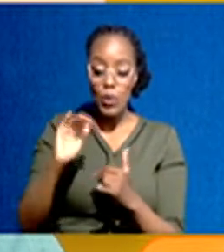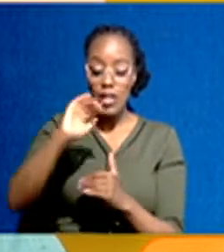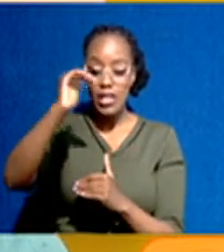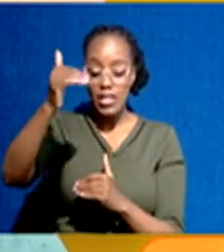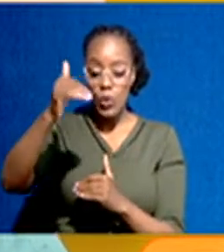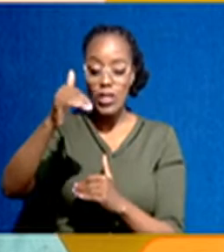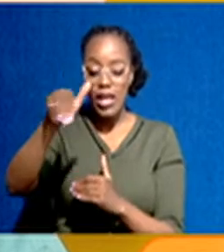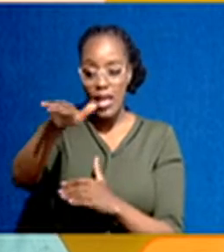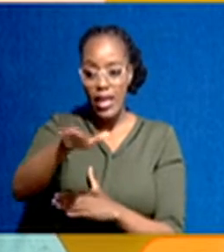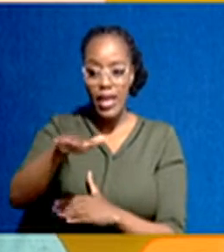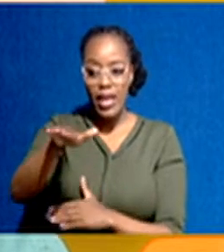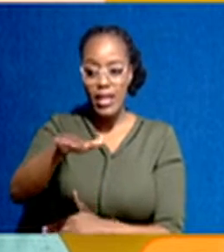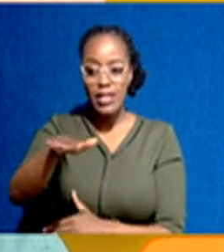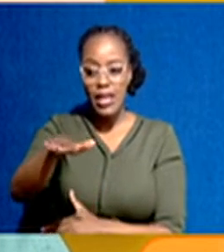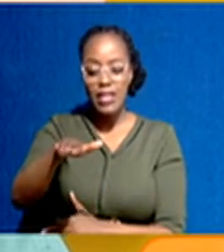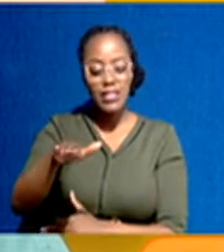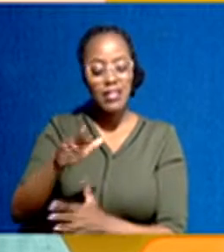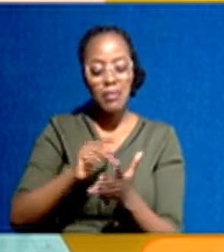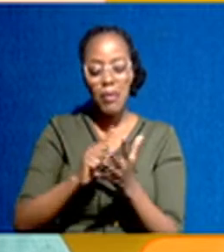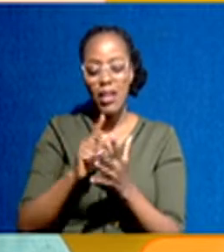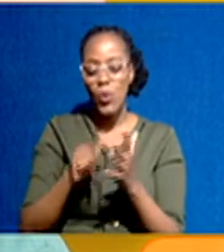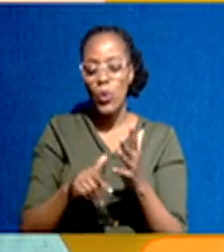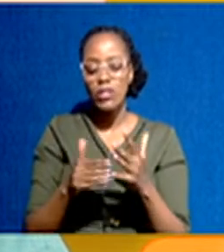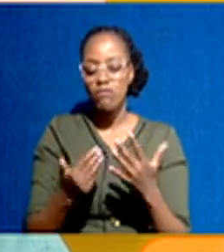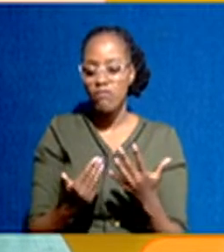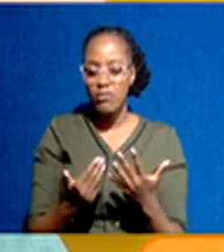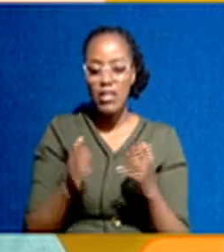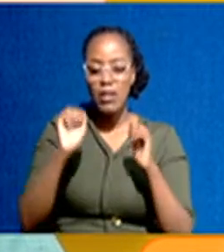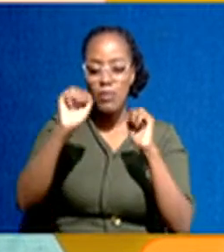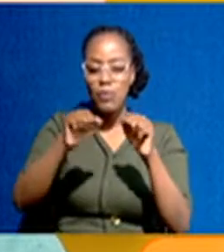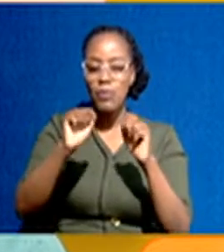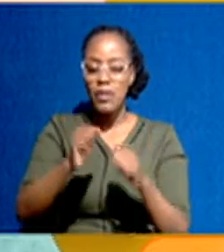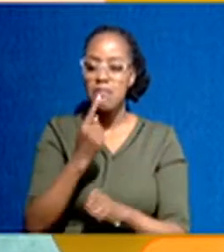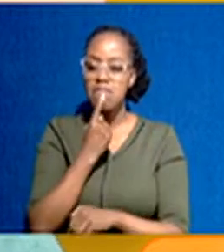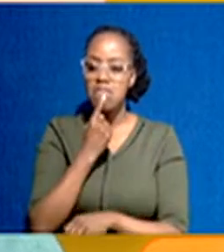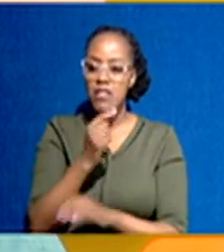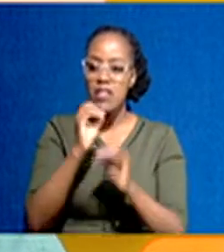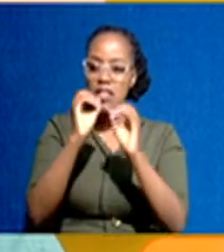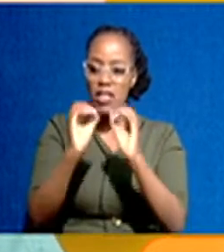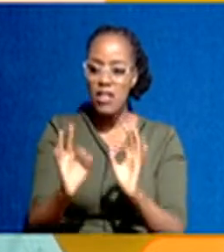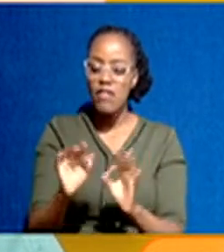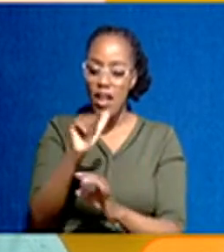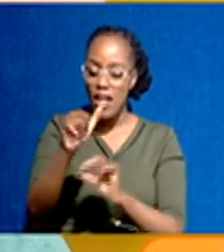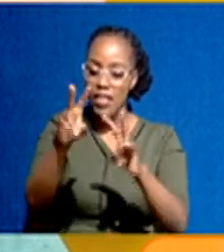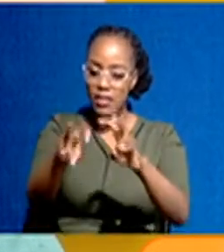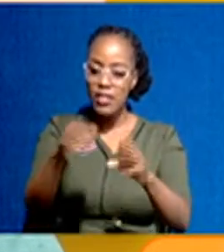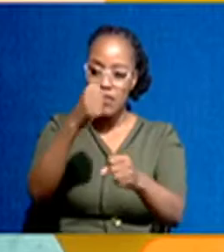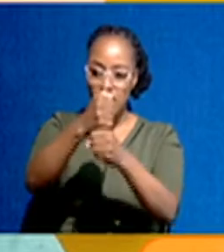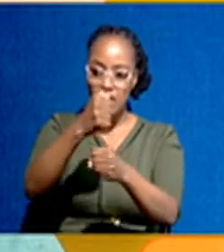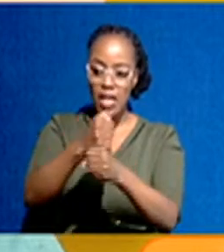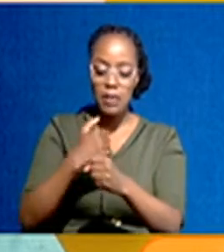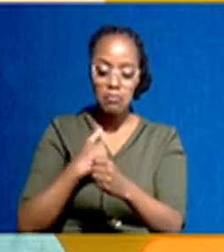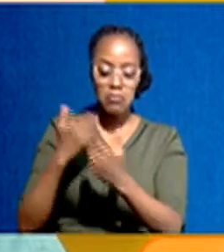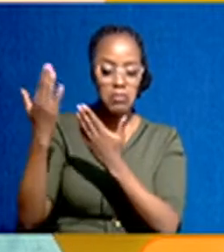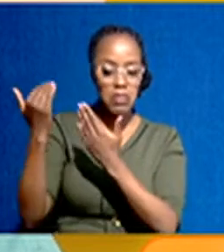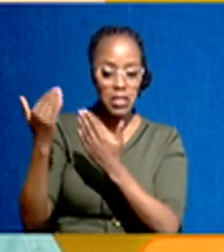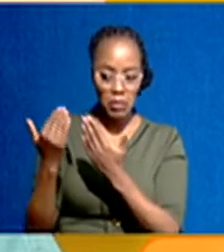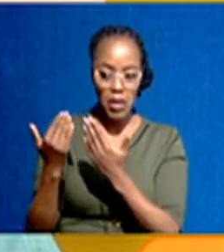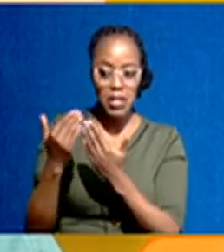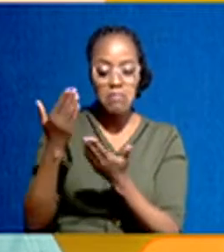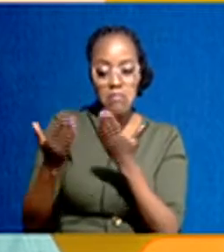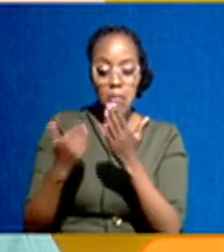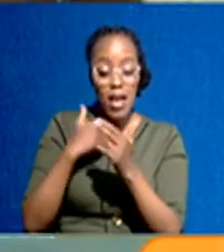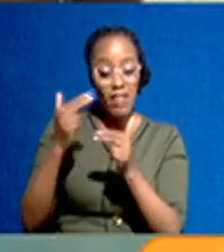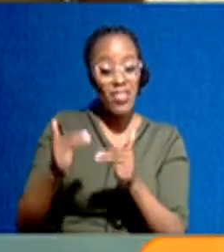centers. And therefore, I can say that if another survey is done, I expect the prevalence to be